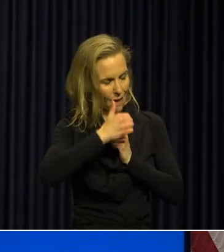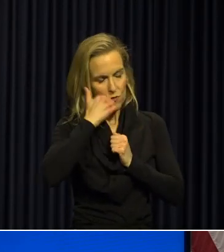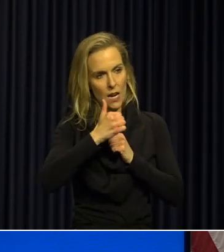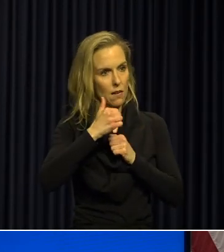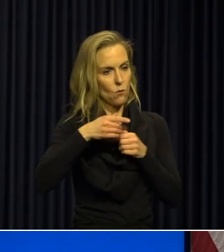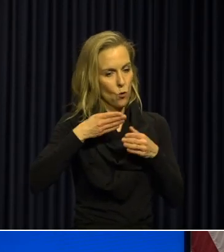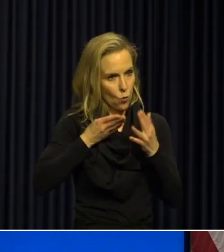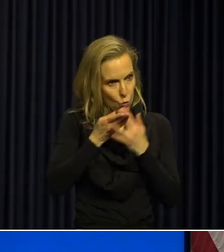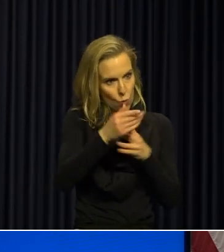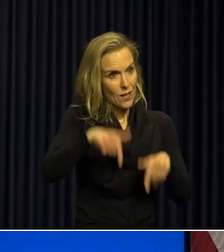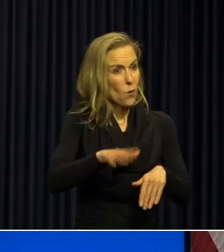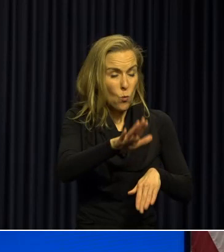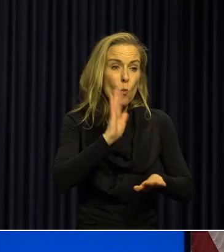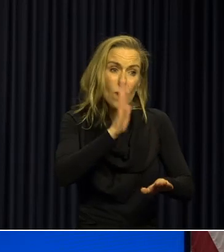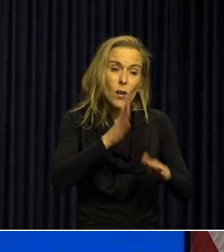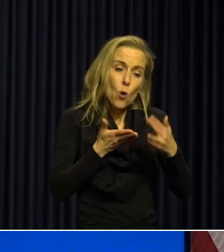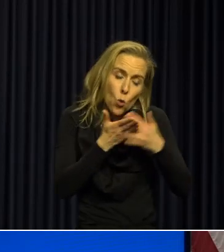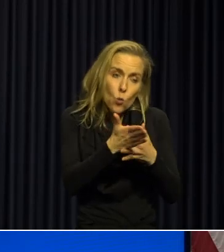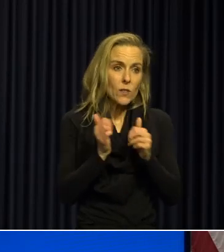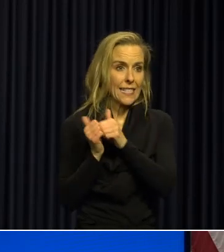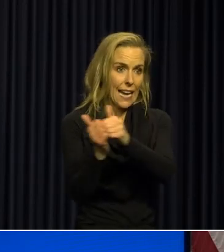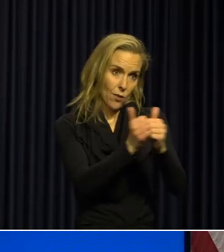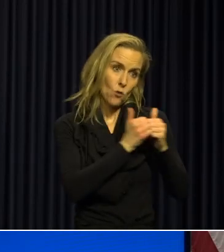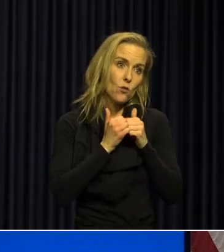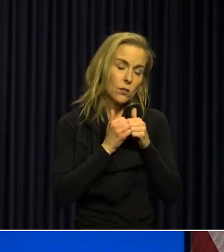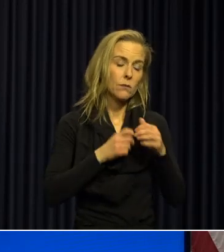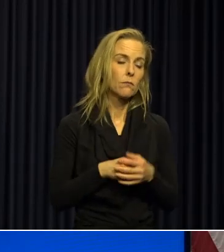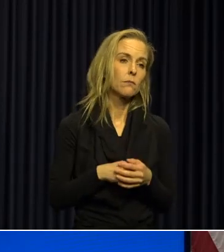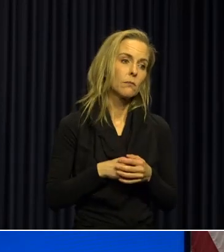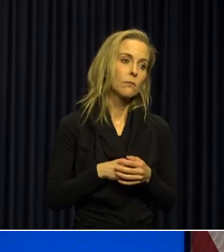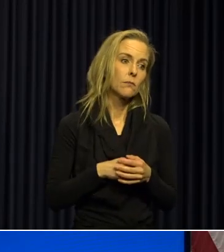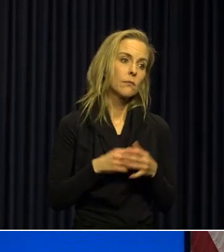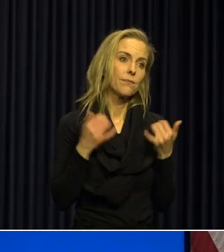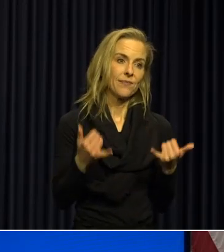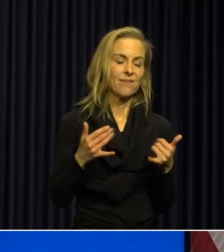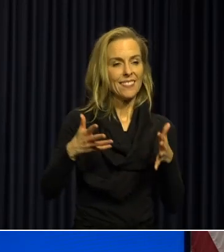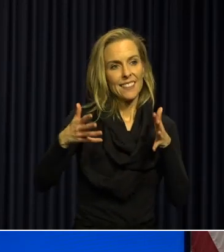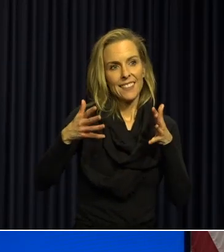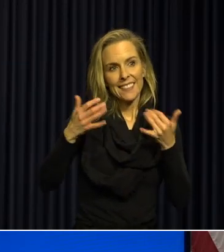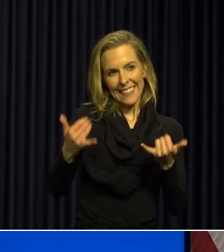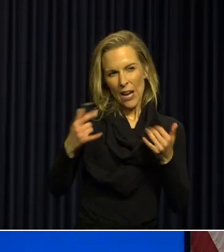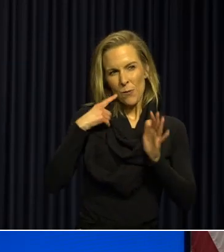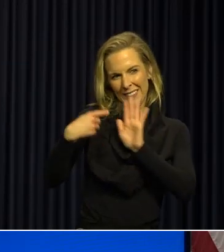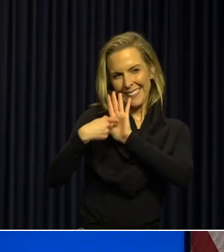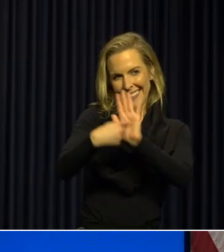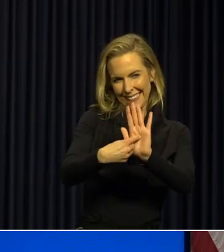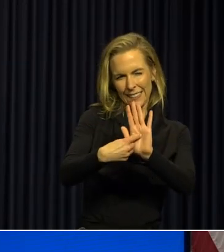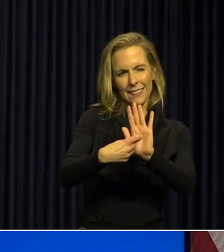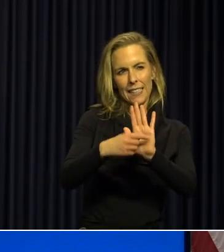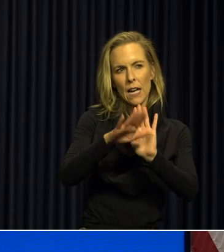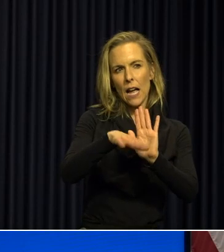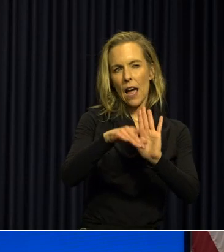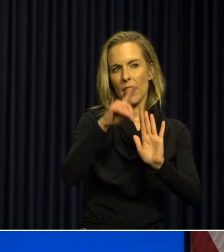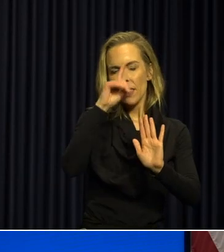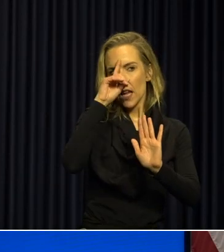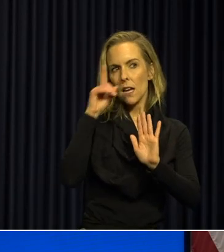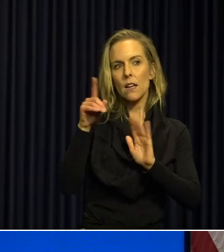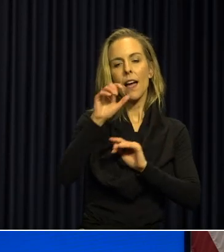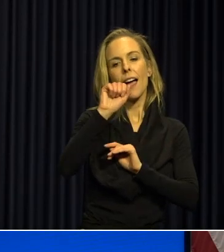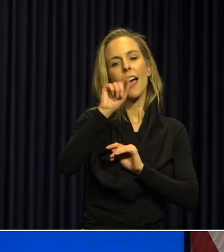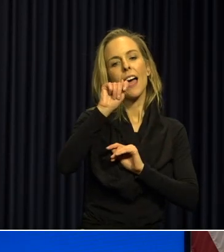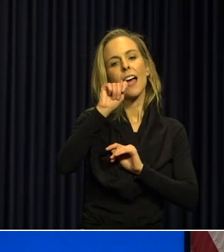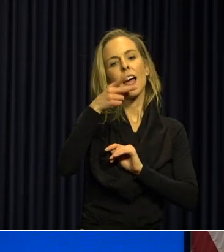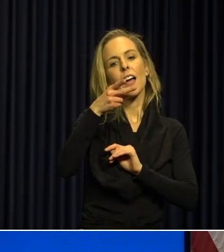this, because we're going to get through it, and we're going to get through it together. So we're going to leave you with, I believe it is